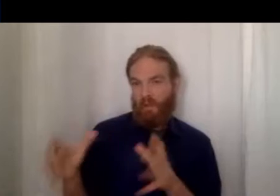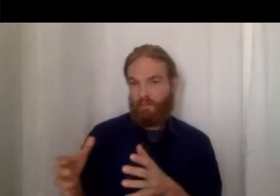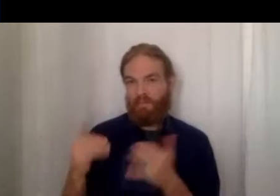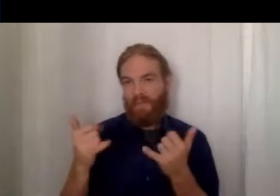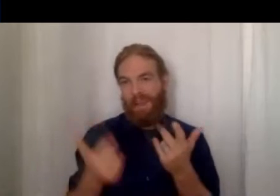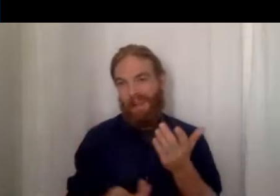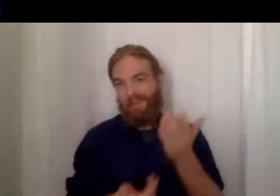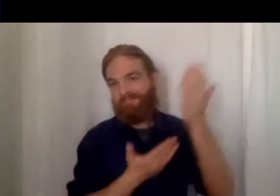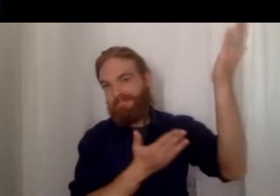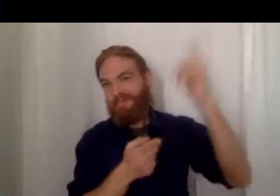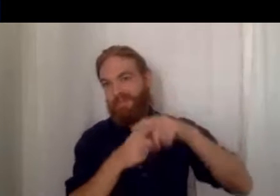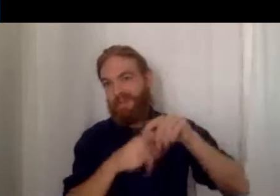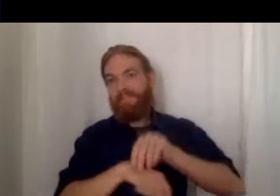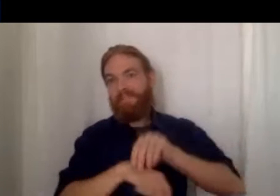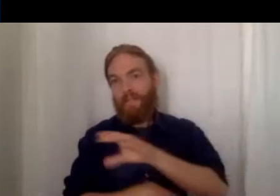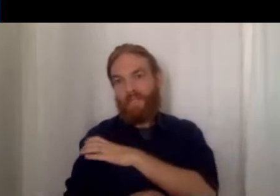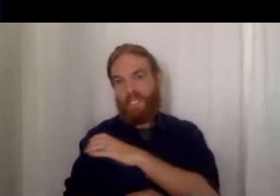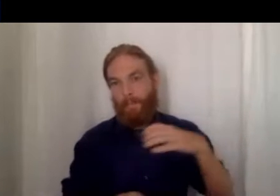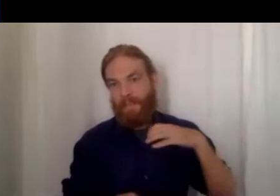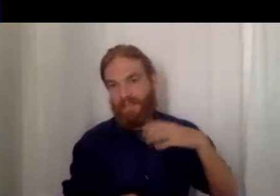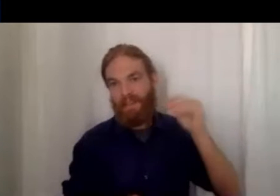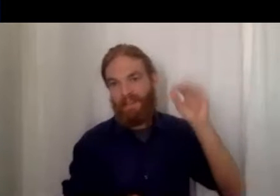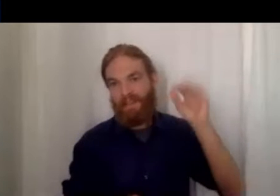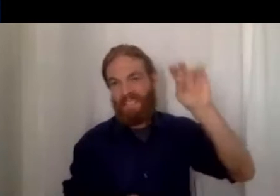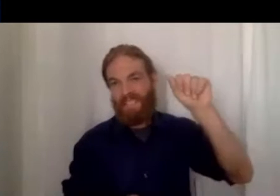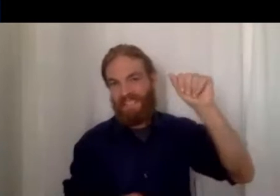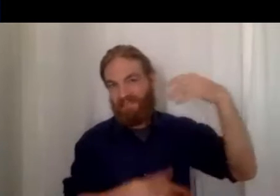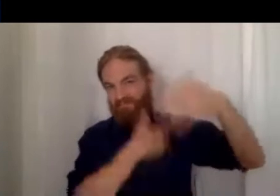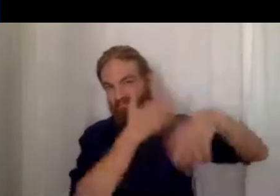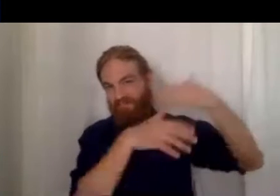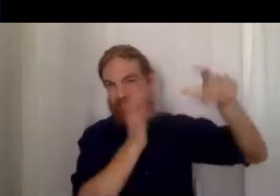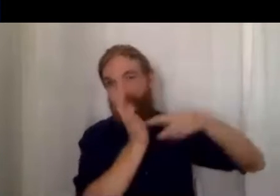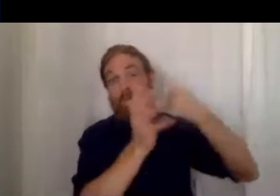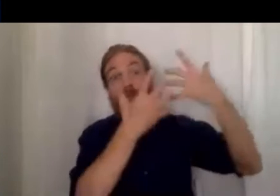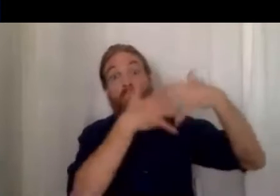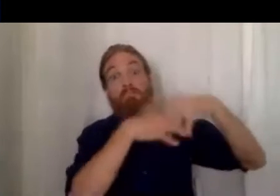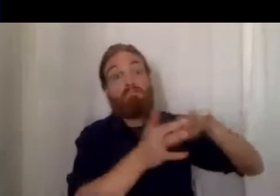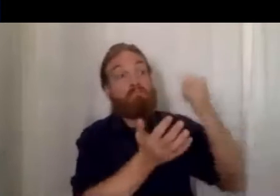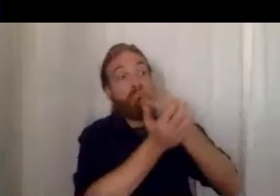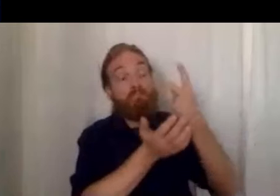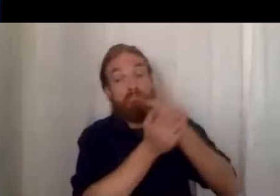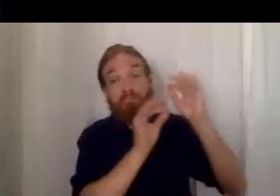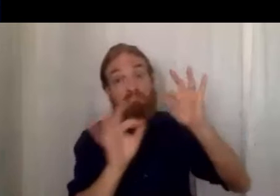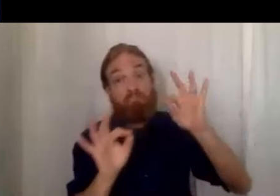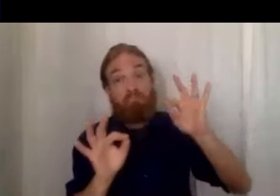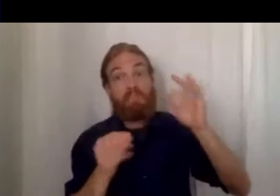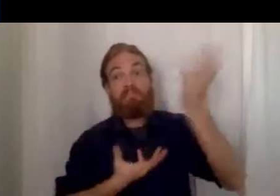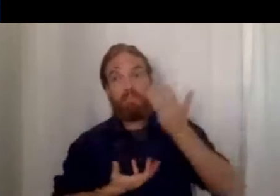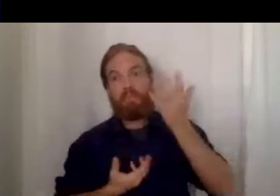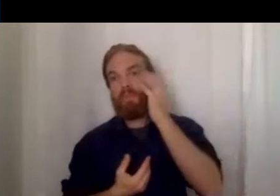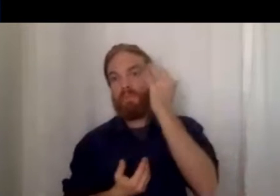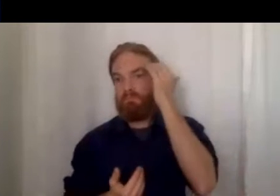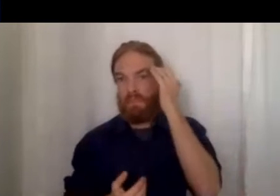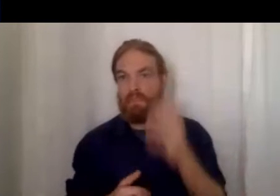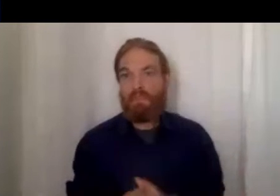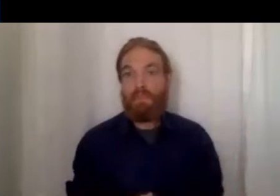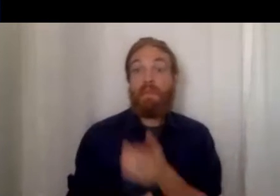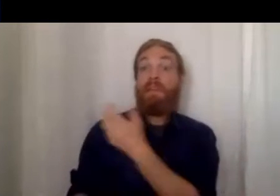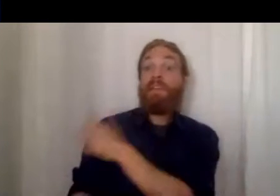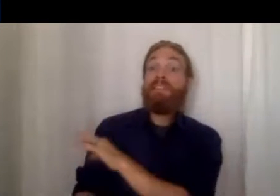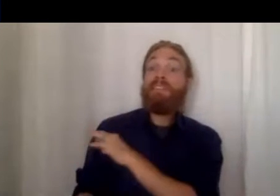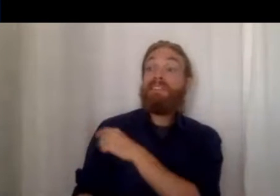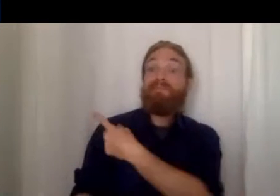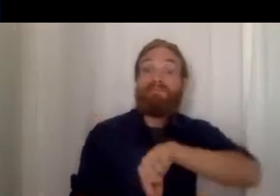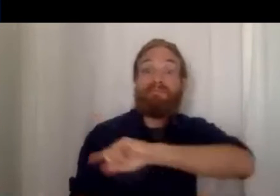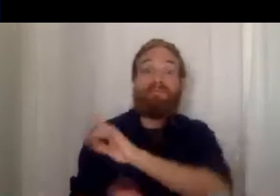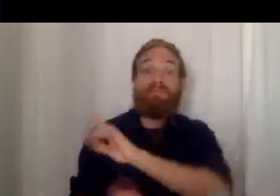and FDA here in the near future. Public Health Immunizations Clinic is reaching out to pediatrician offices, again, trying